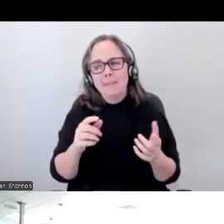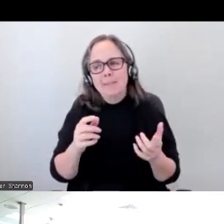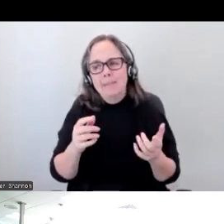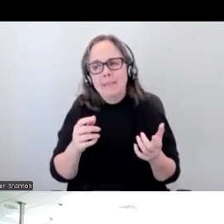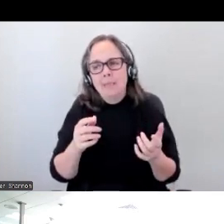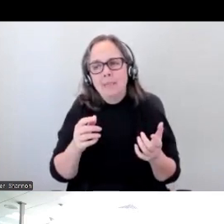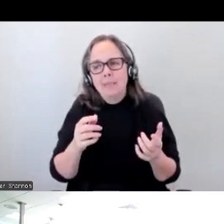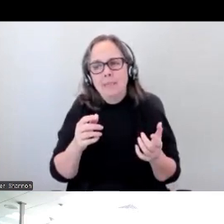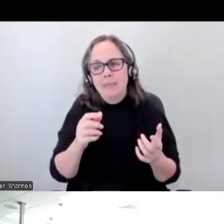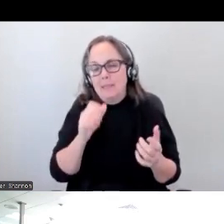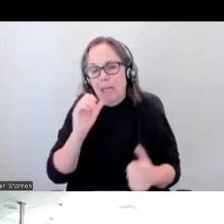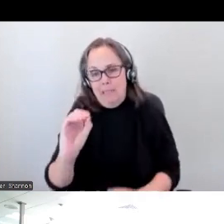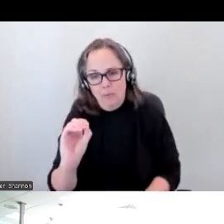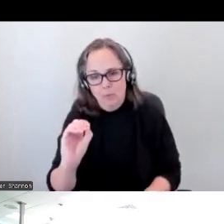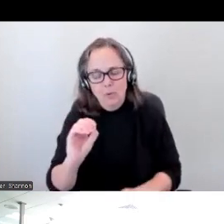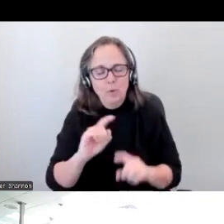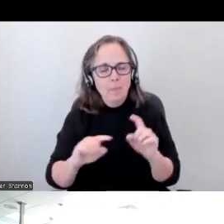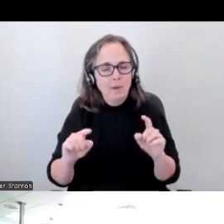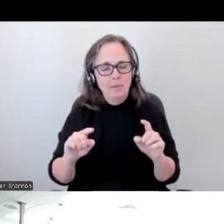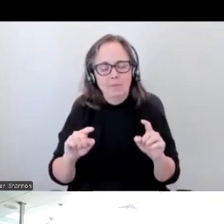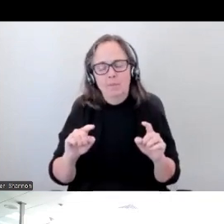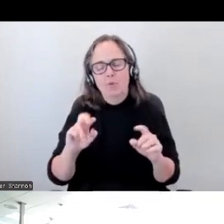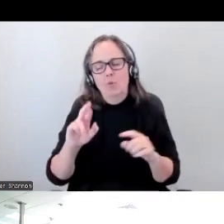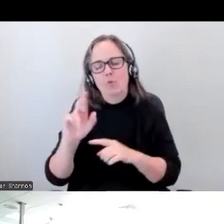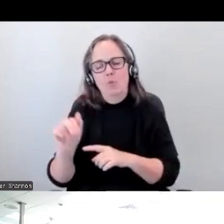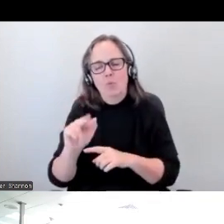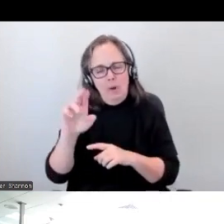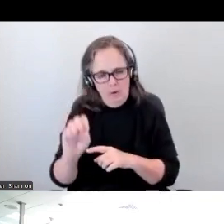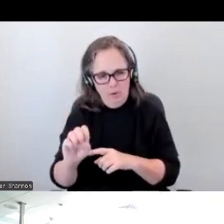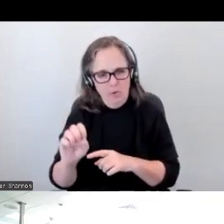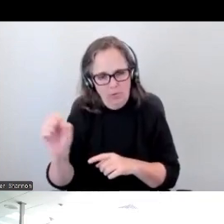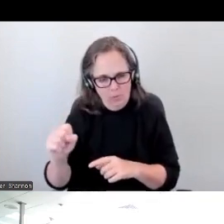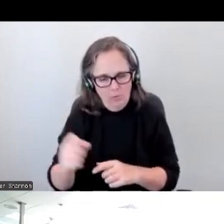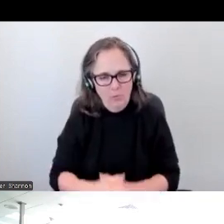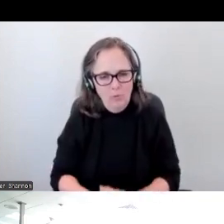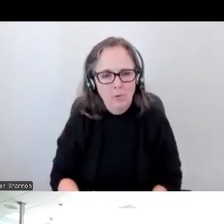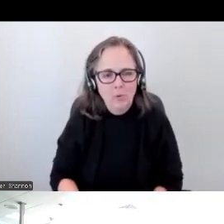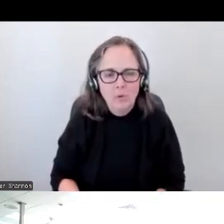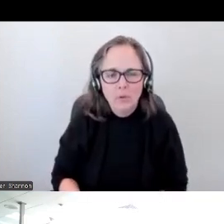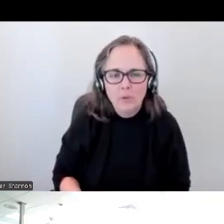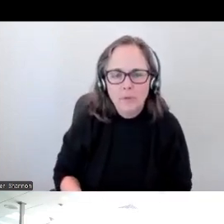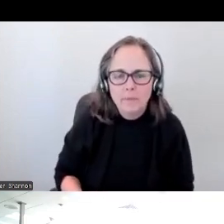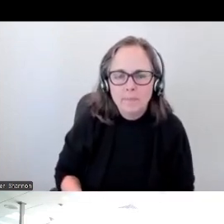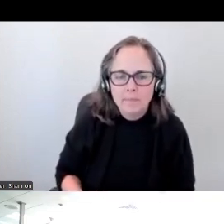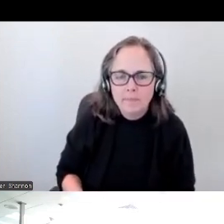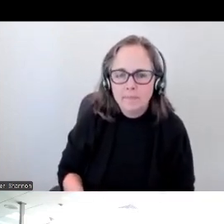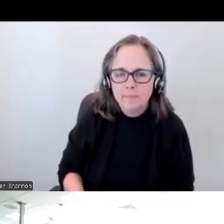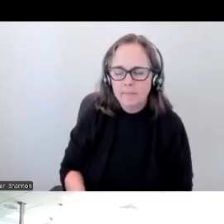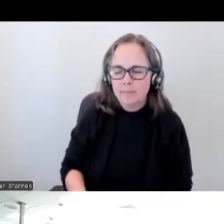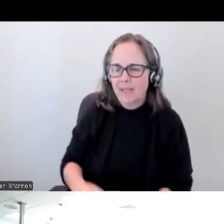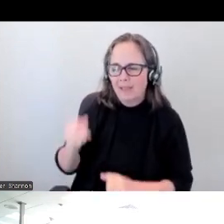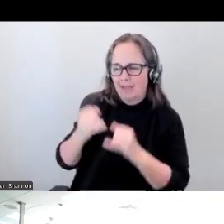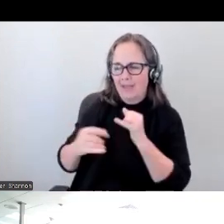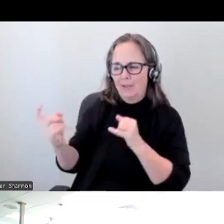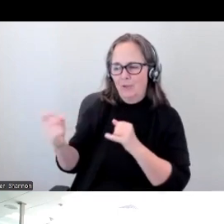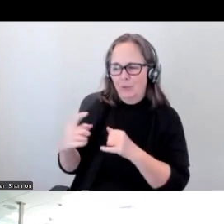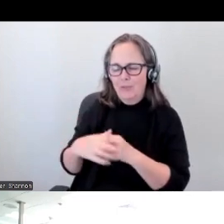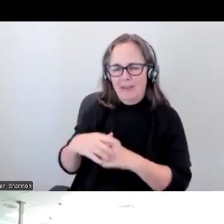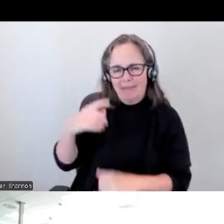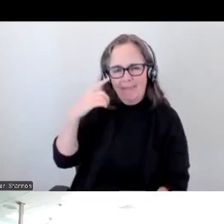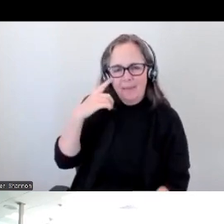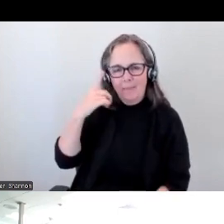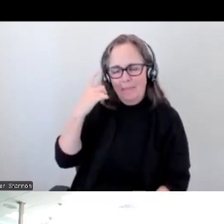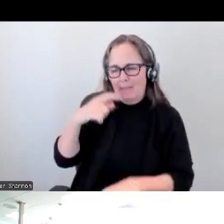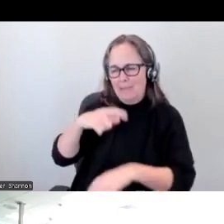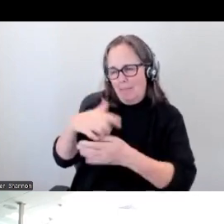it is not zero, but it is quite uncommon. Okay, and we're gonna do our last question, I believe, because